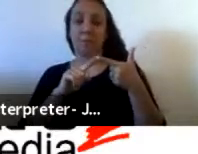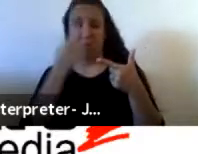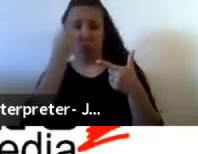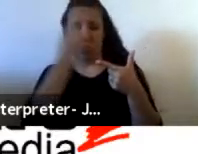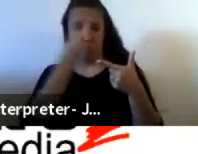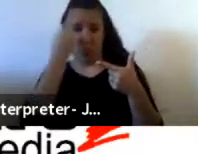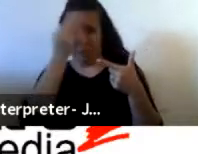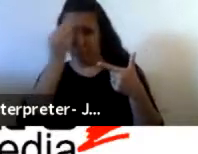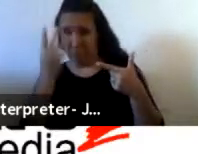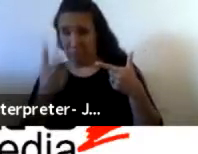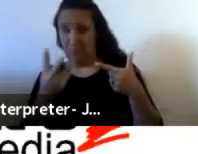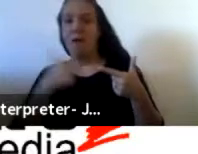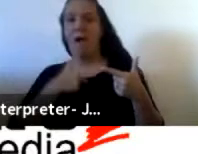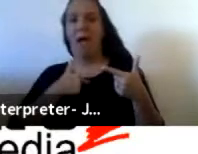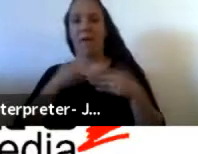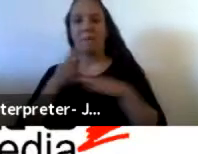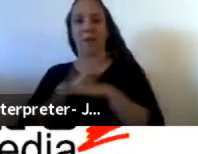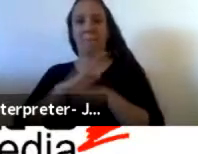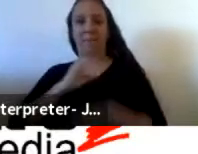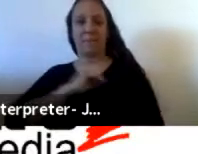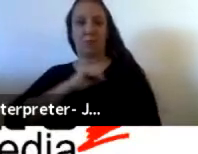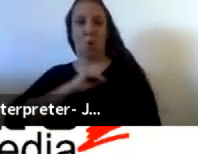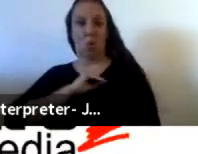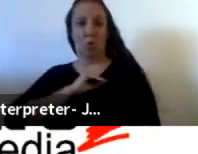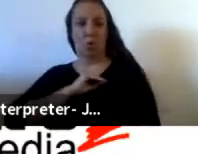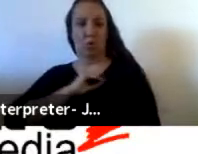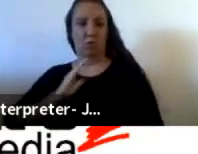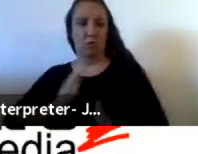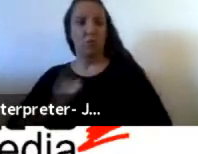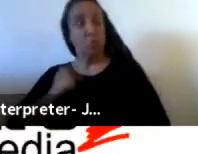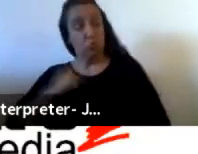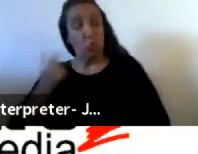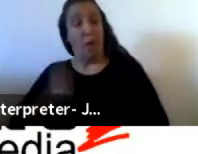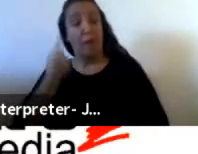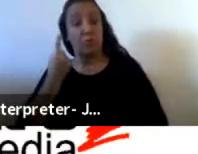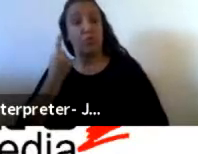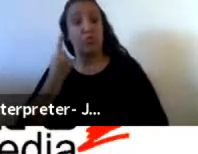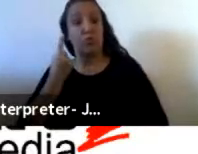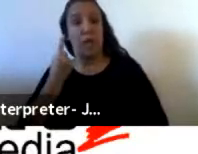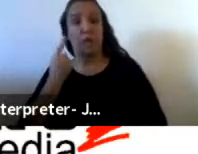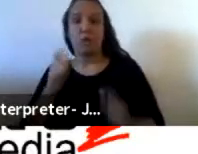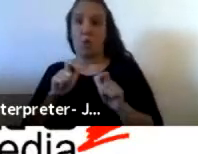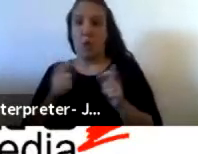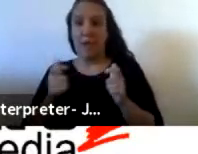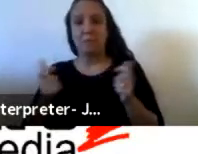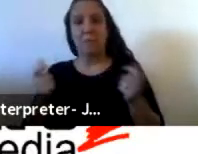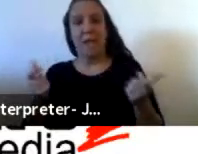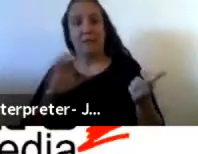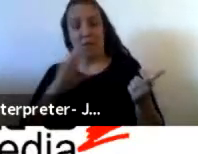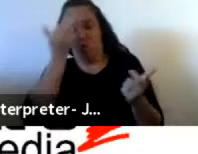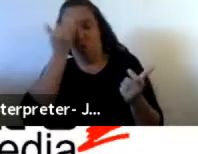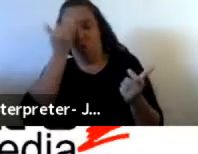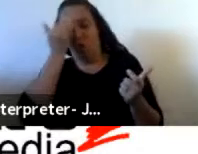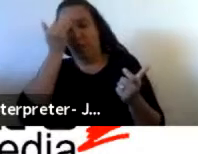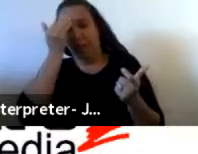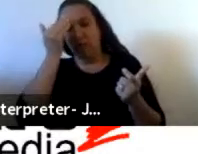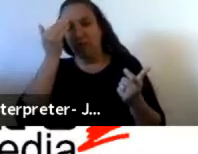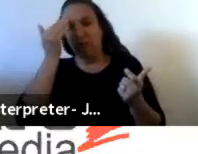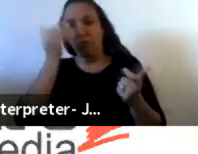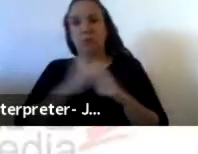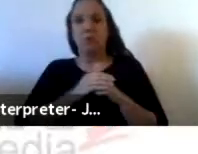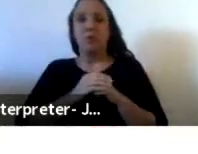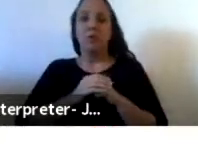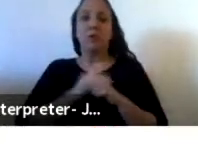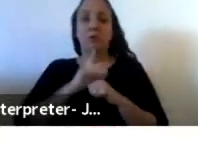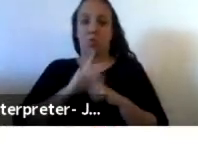I'm a business owner. I get it. I understand the value of expanding knowledge. And I think that one of the things that we're experiencing right